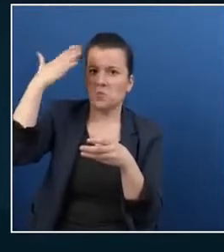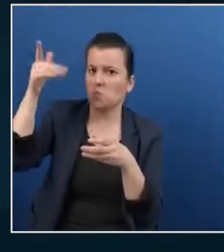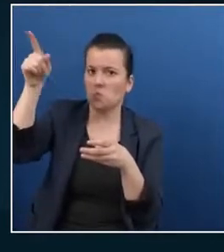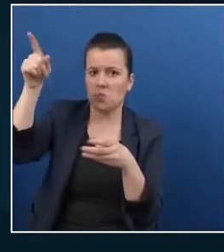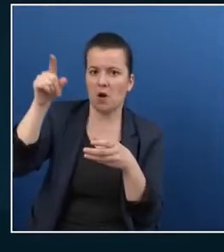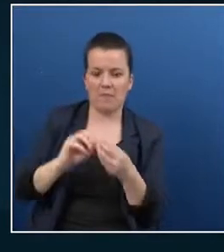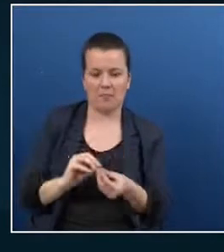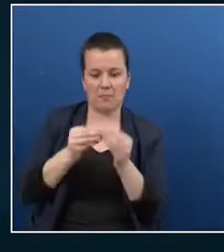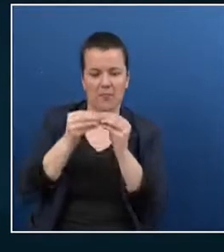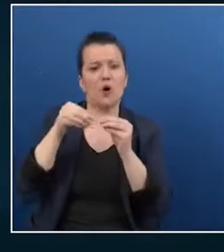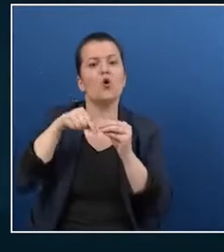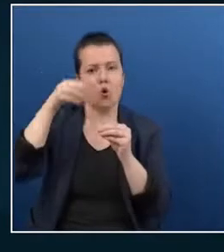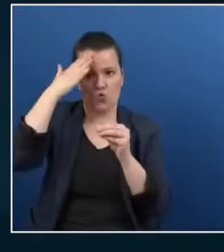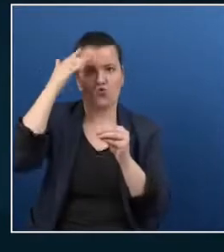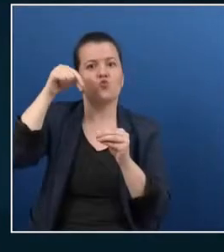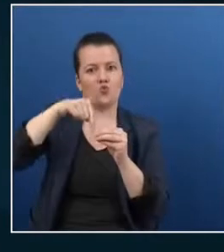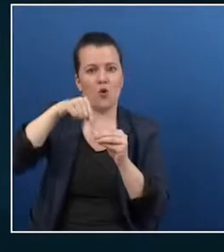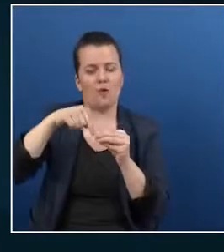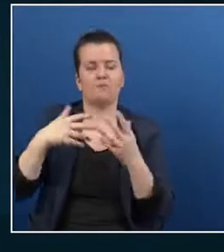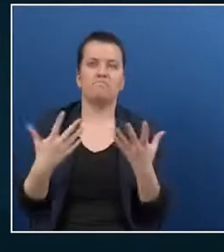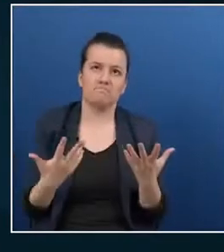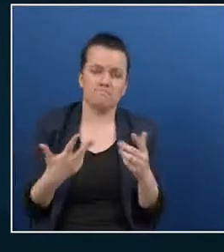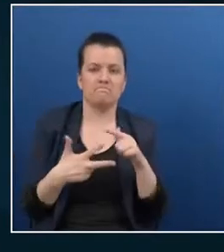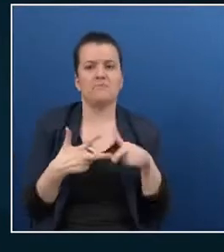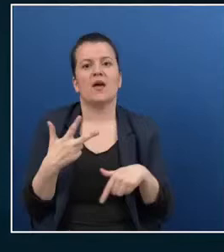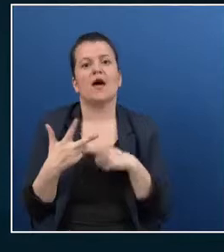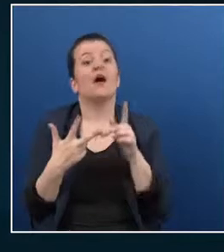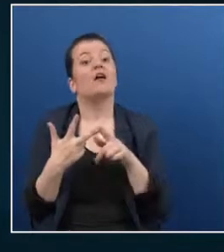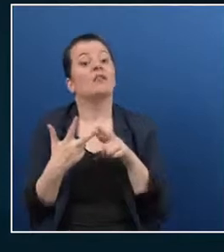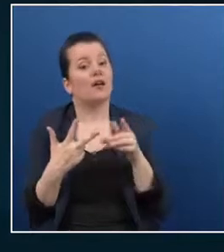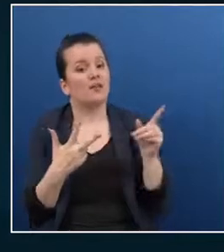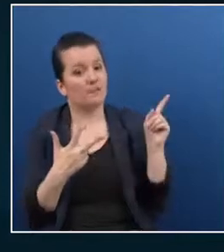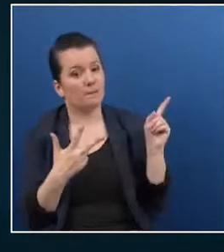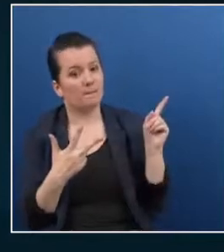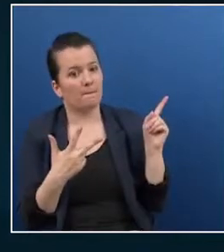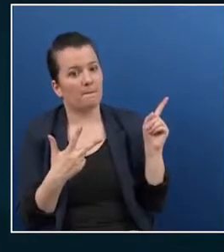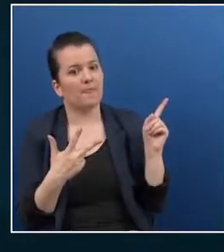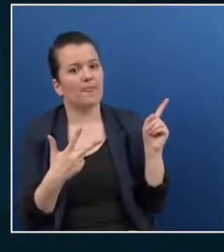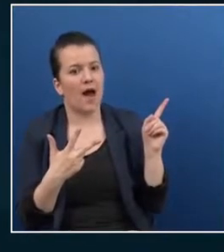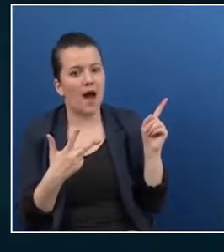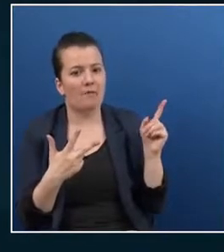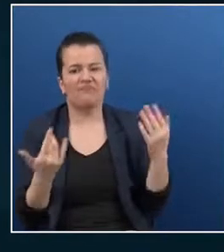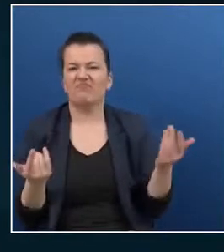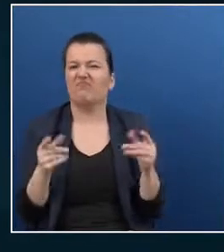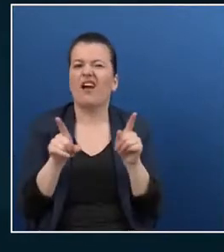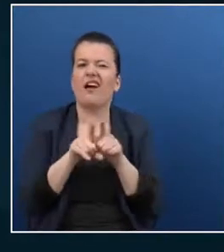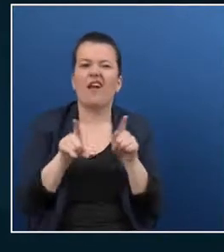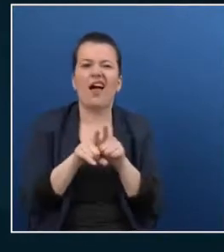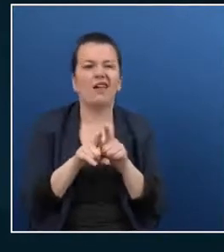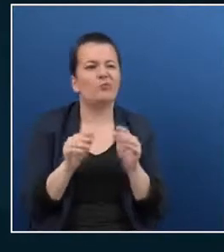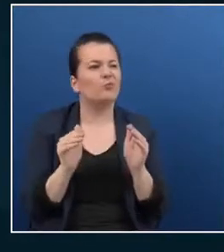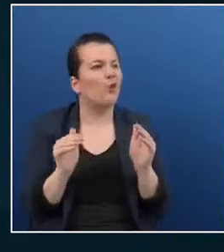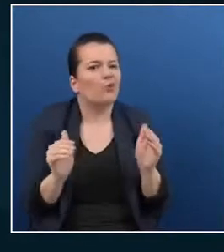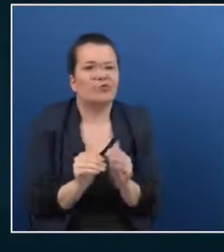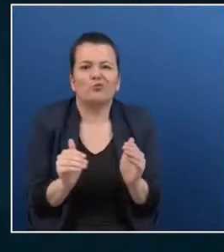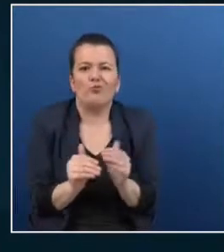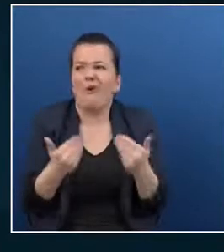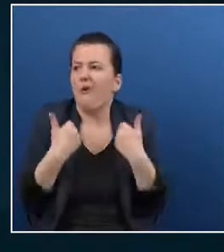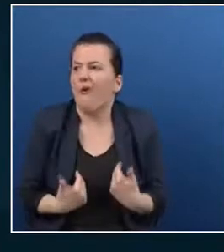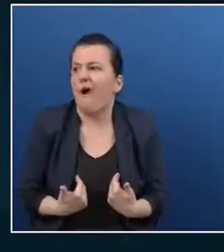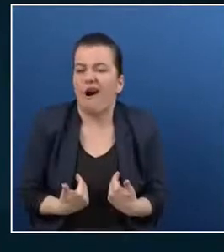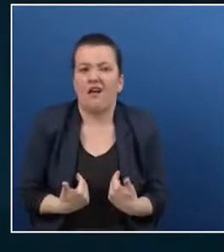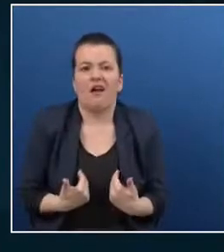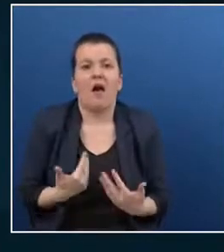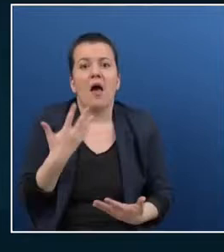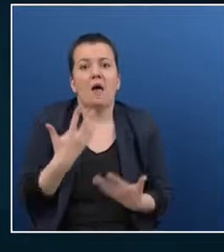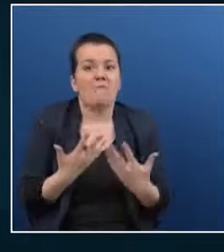Number 3 that I started to notice was small fish. So this means, maybe it's someone who's a bit